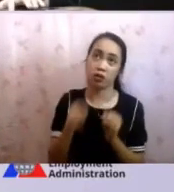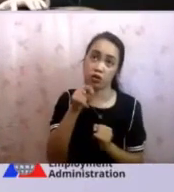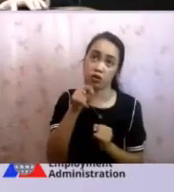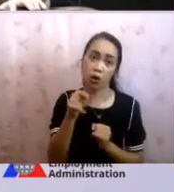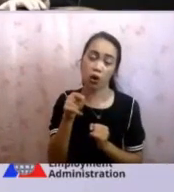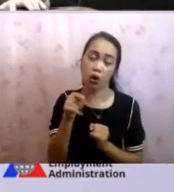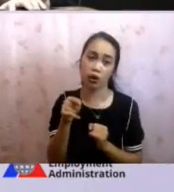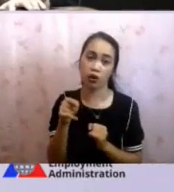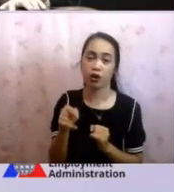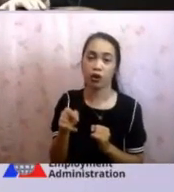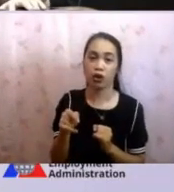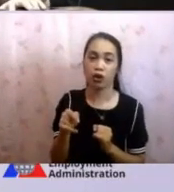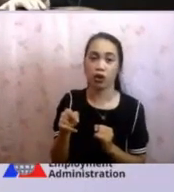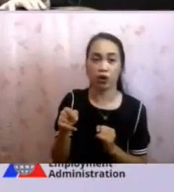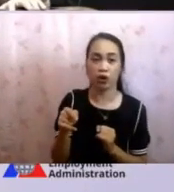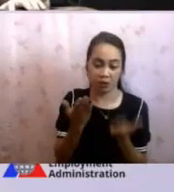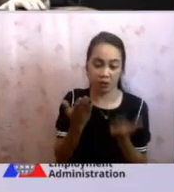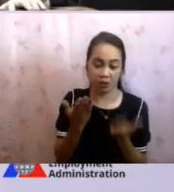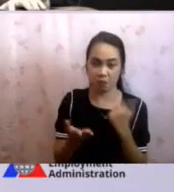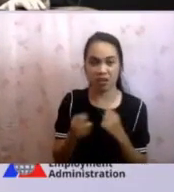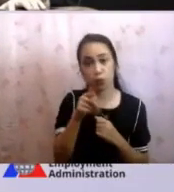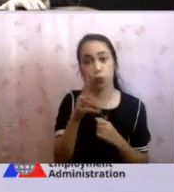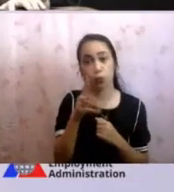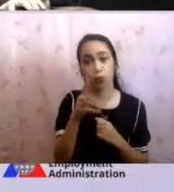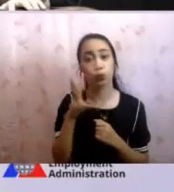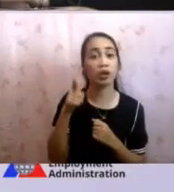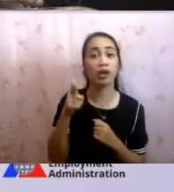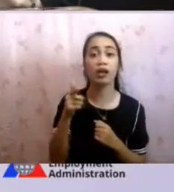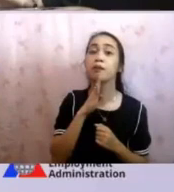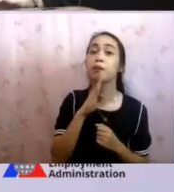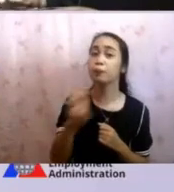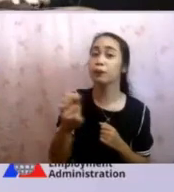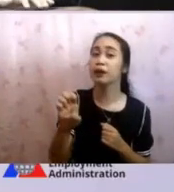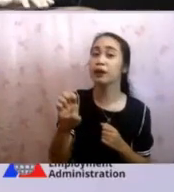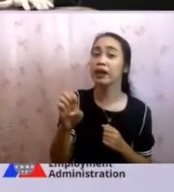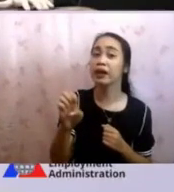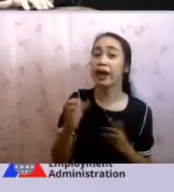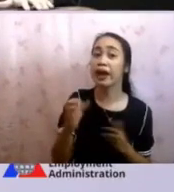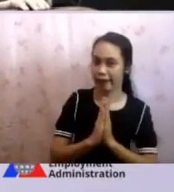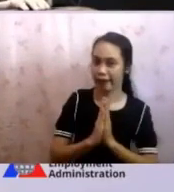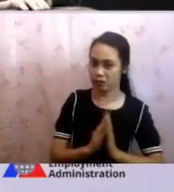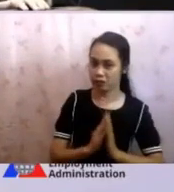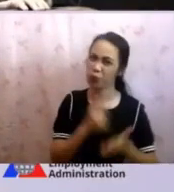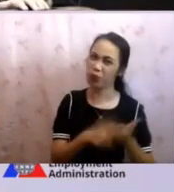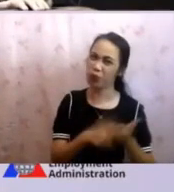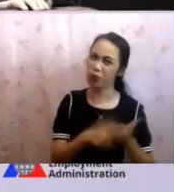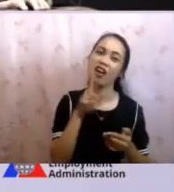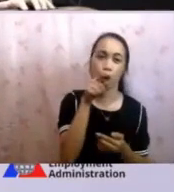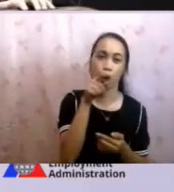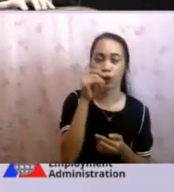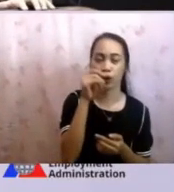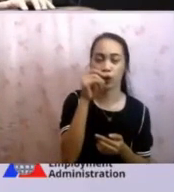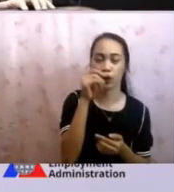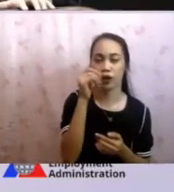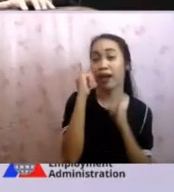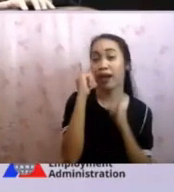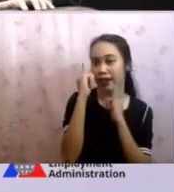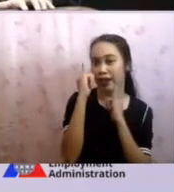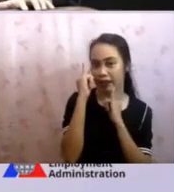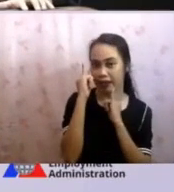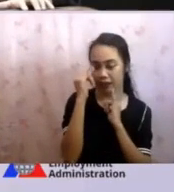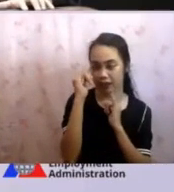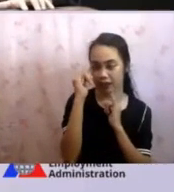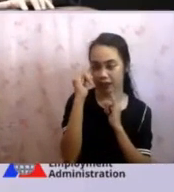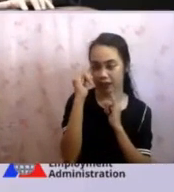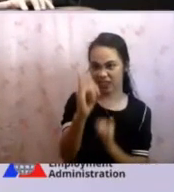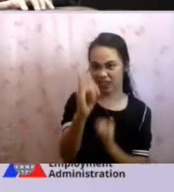and so on. So, sa iyang work experiences, as you can see, nag-use siya og narrative style, which is a